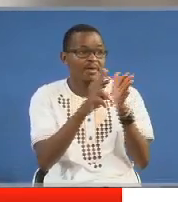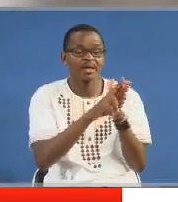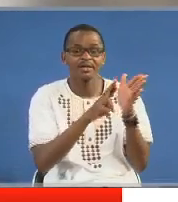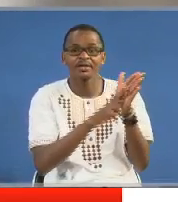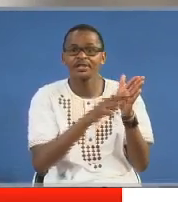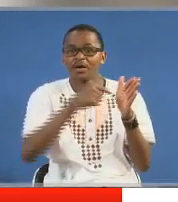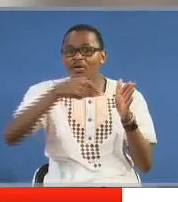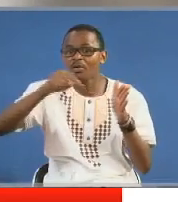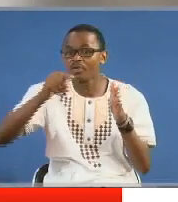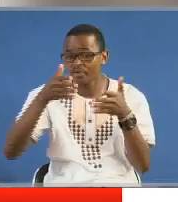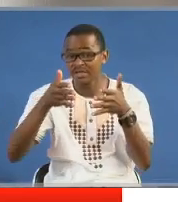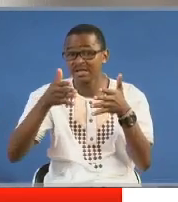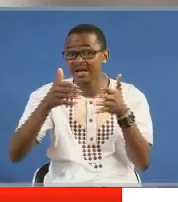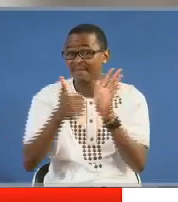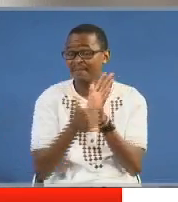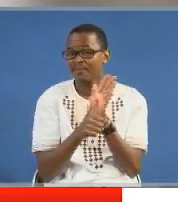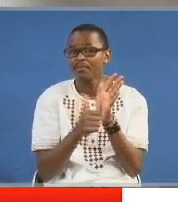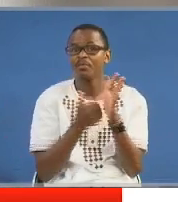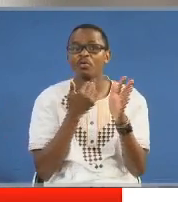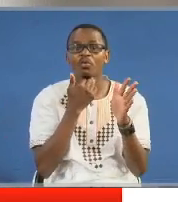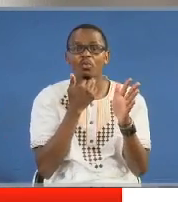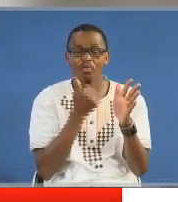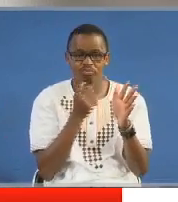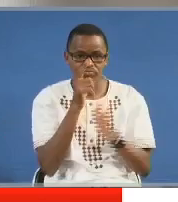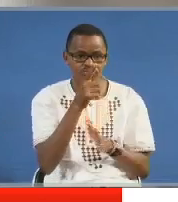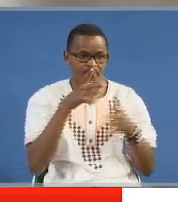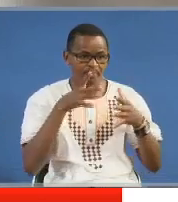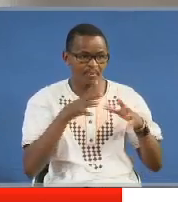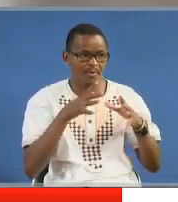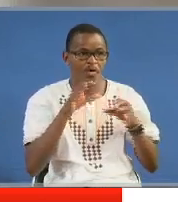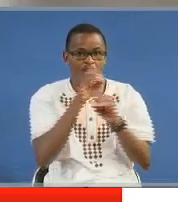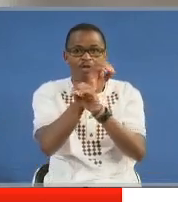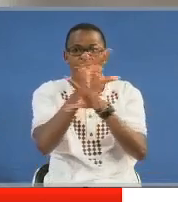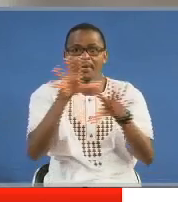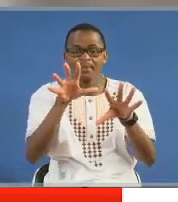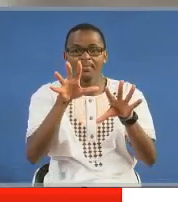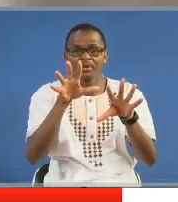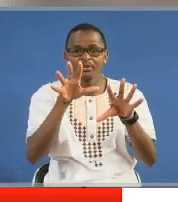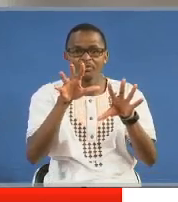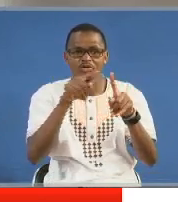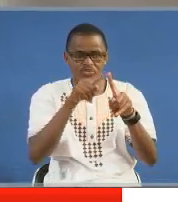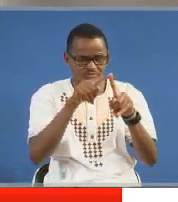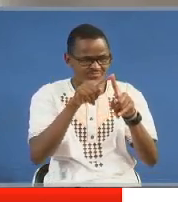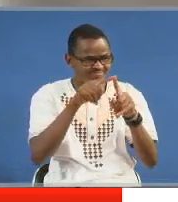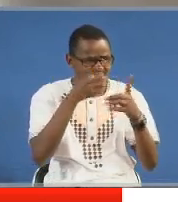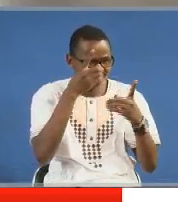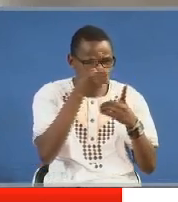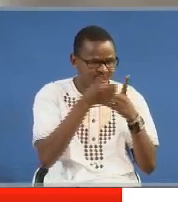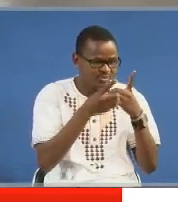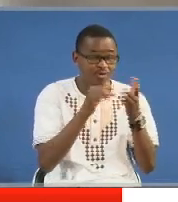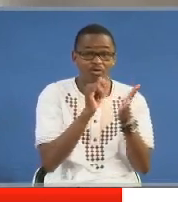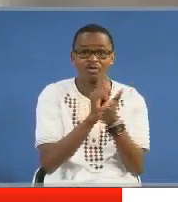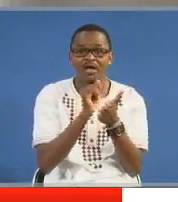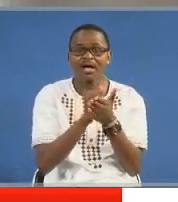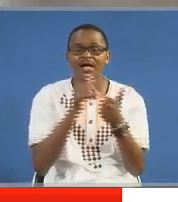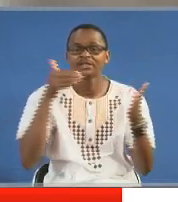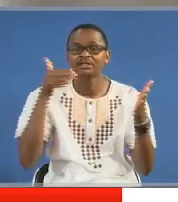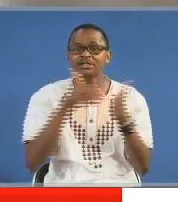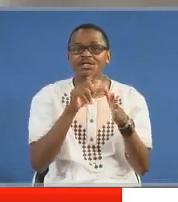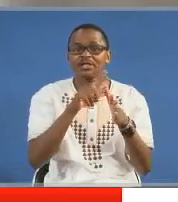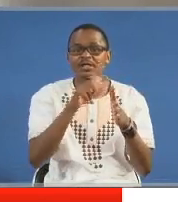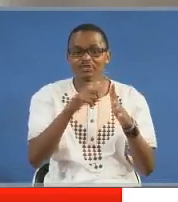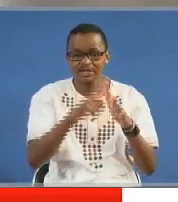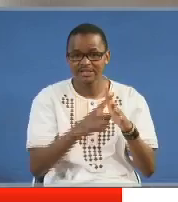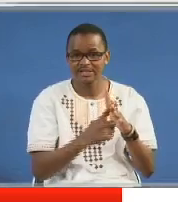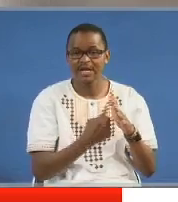registered? These are issues that we want you as people of the media to escalate, so that we don't stop and then begin all